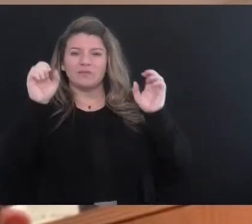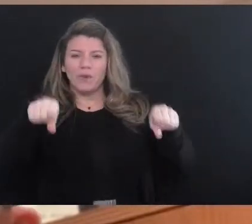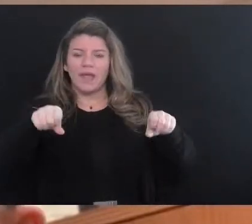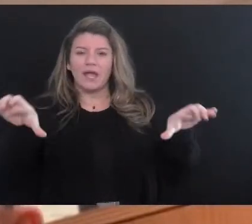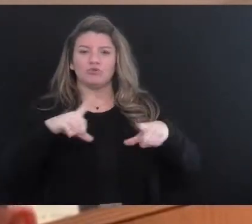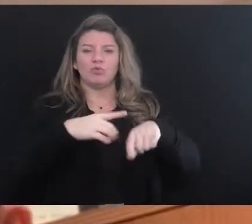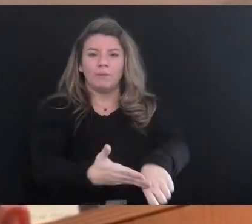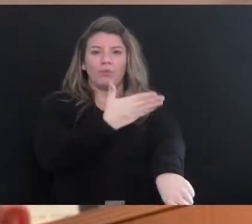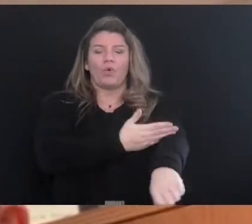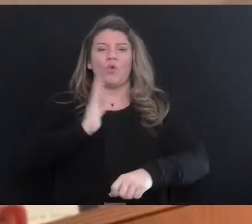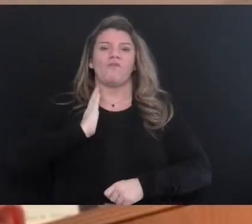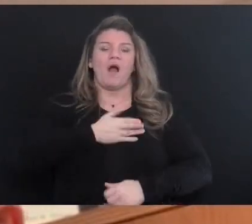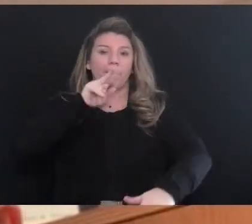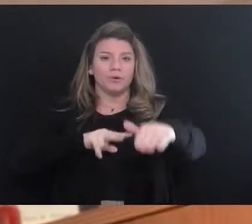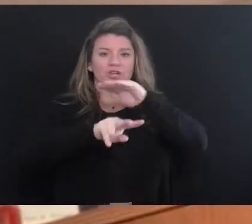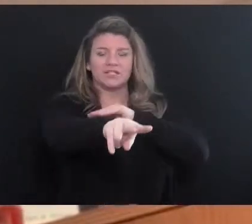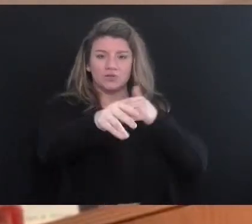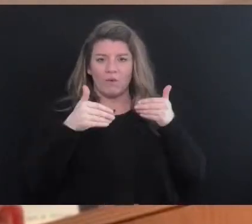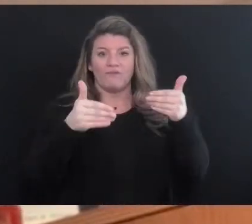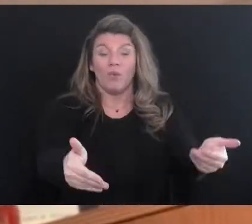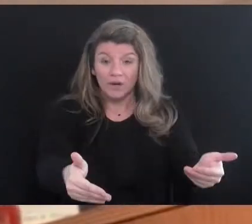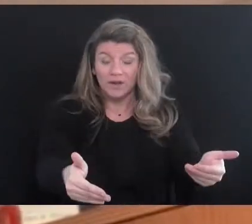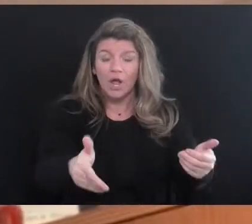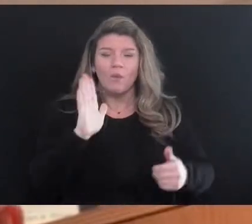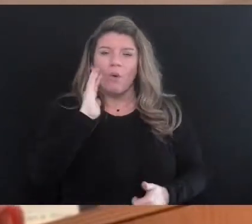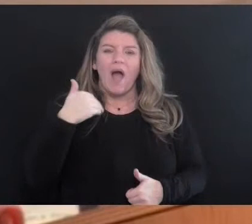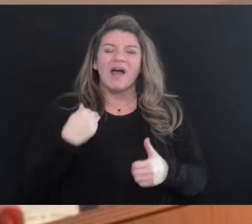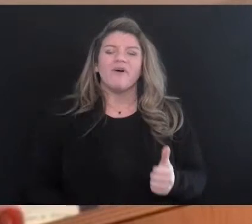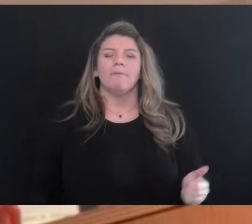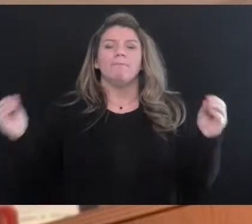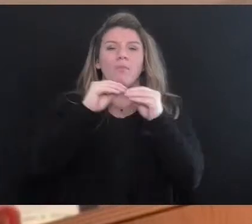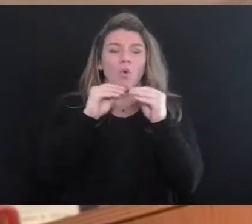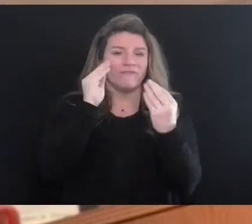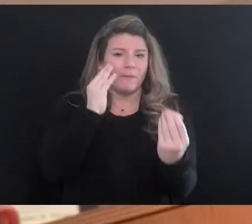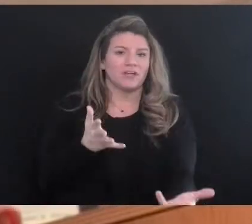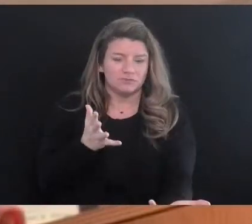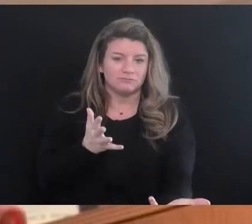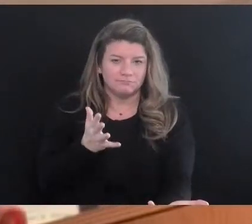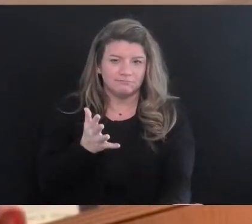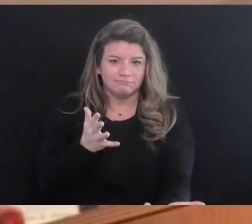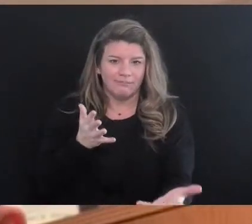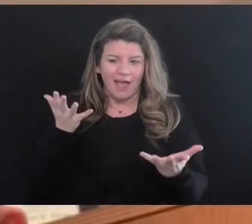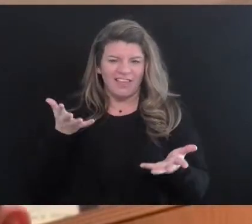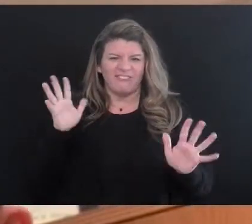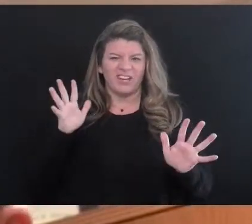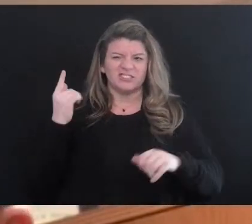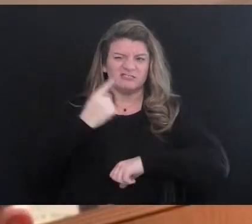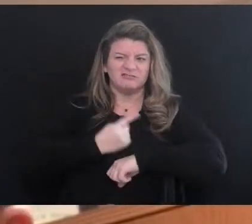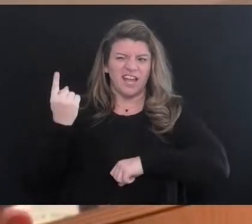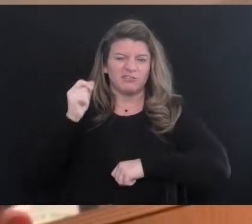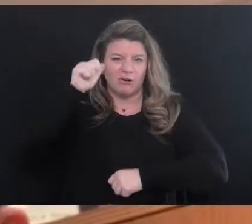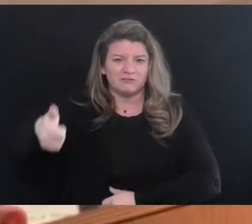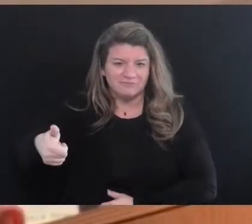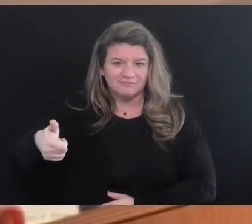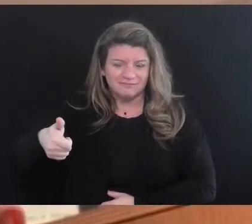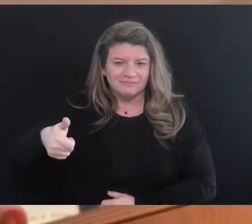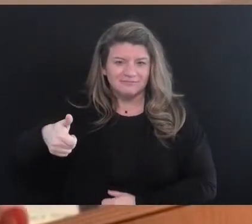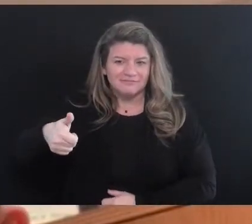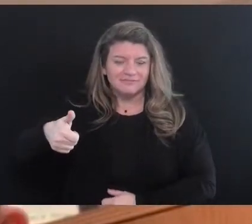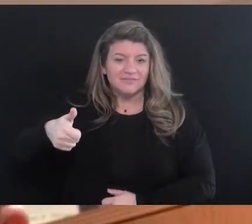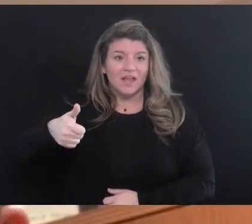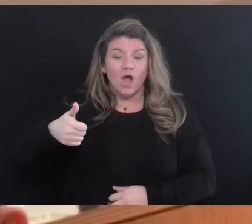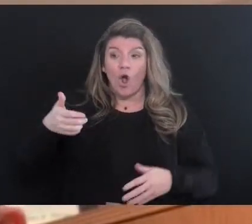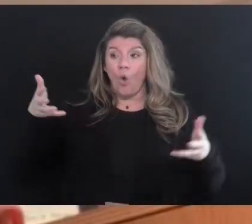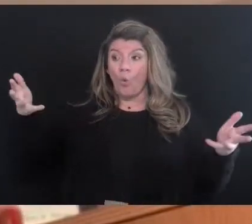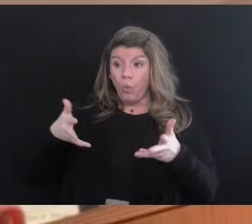our projections going forward. So we'll have more information at the end of the day tomorrow on what